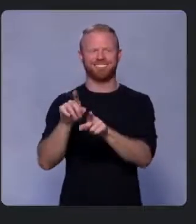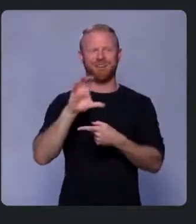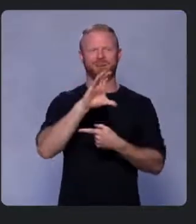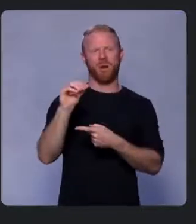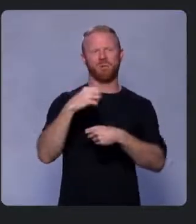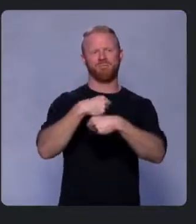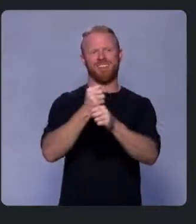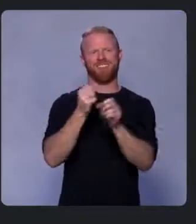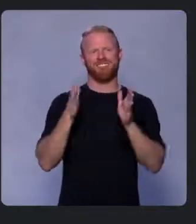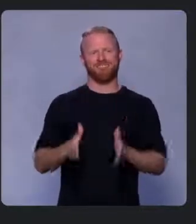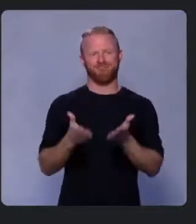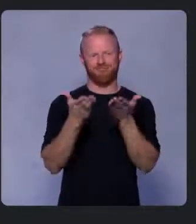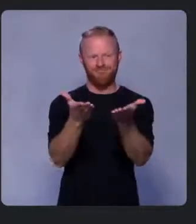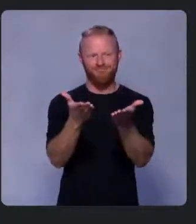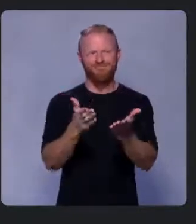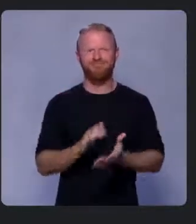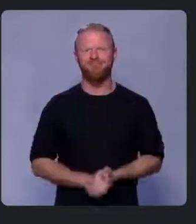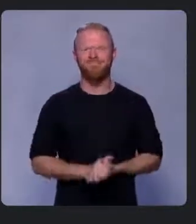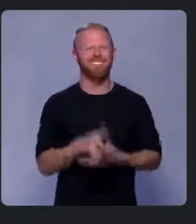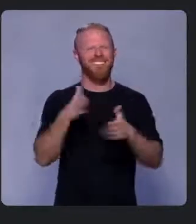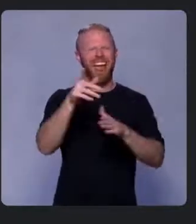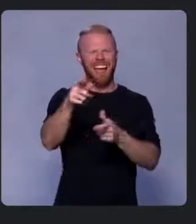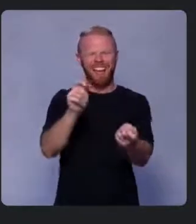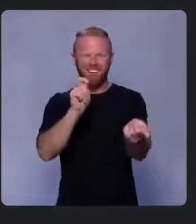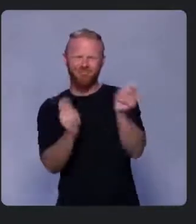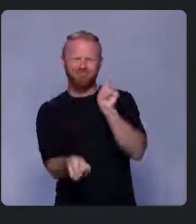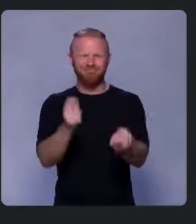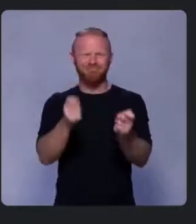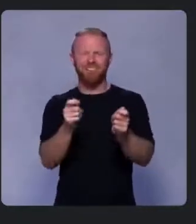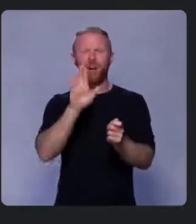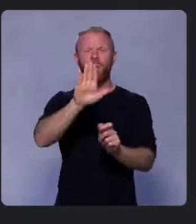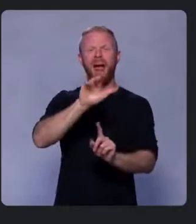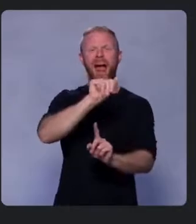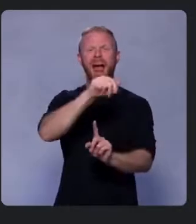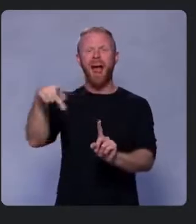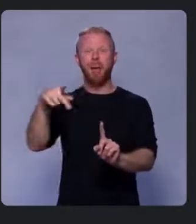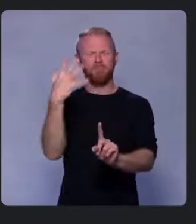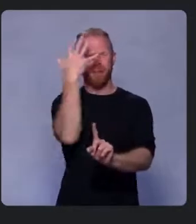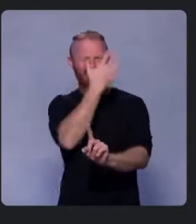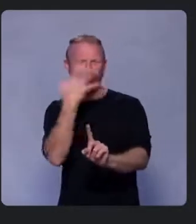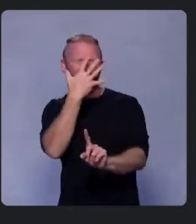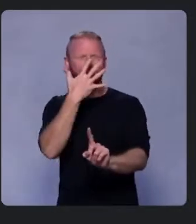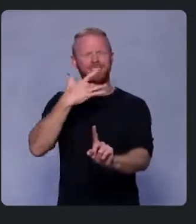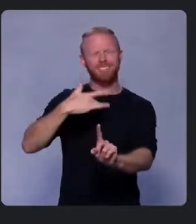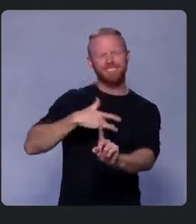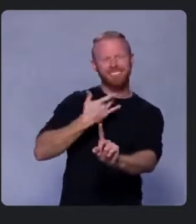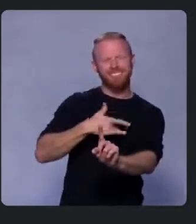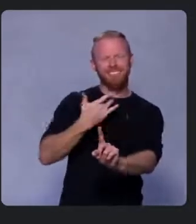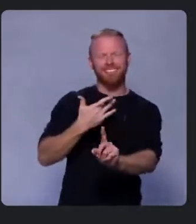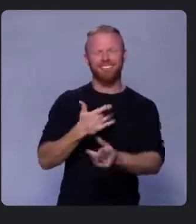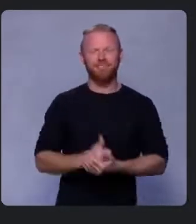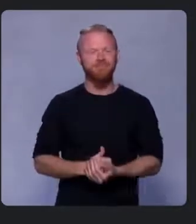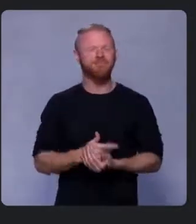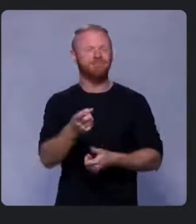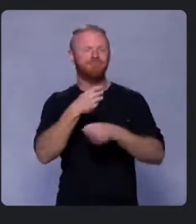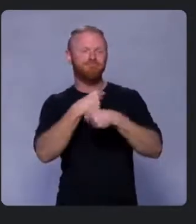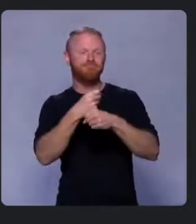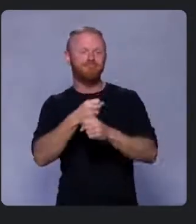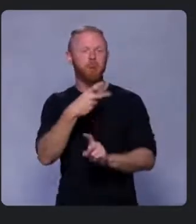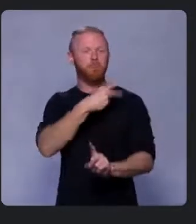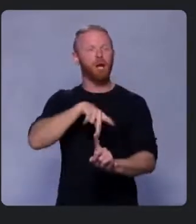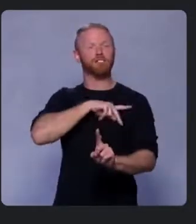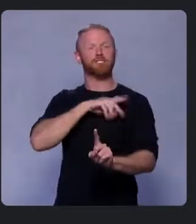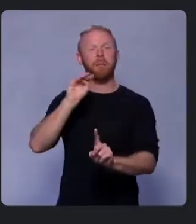co-creator, letting you transform the look and feel of all your apps by generating personal